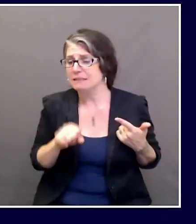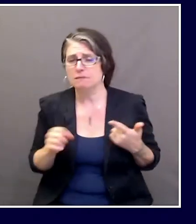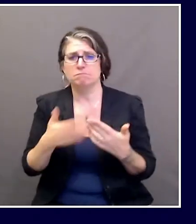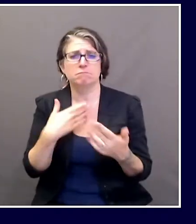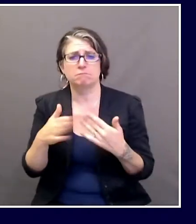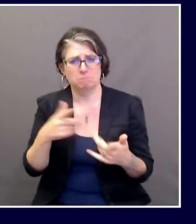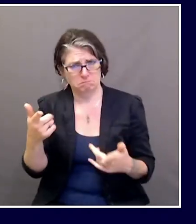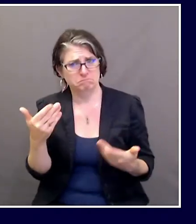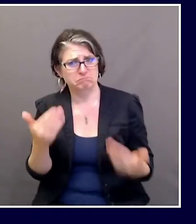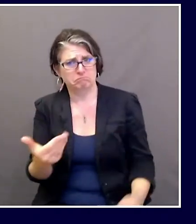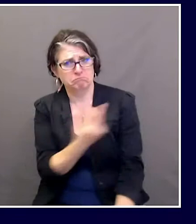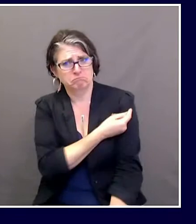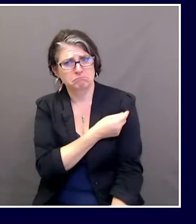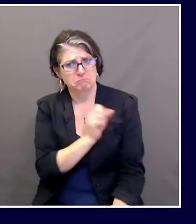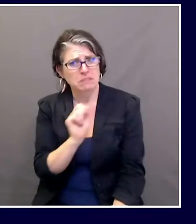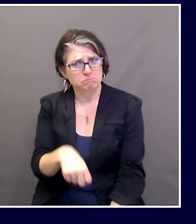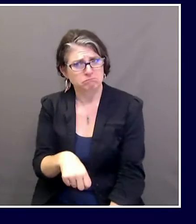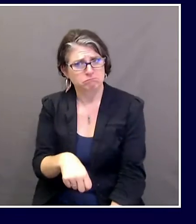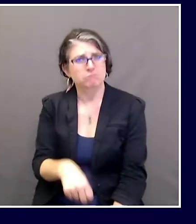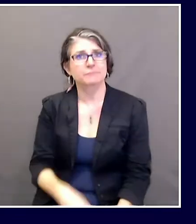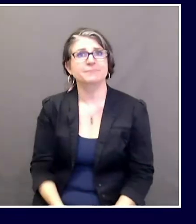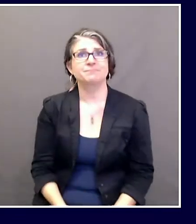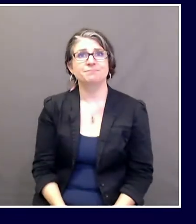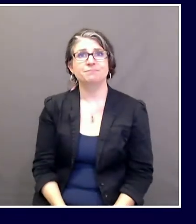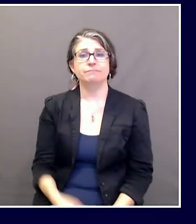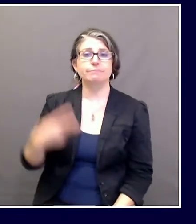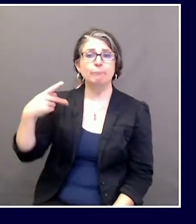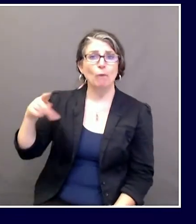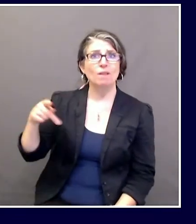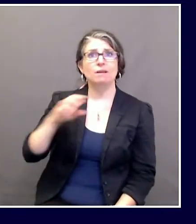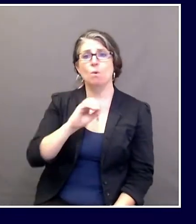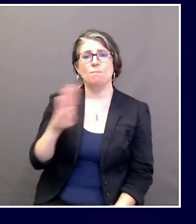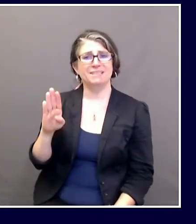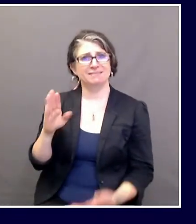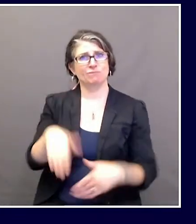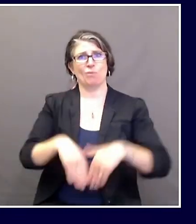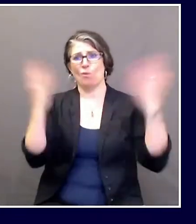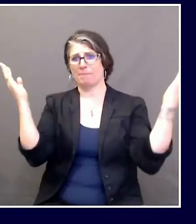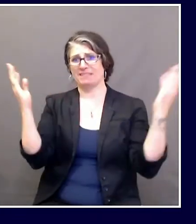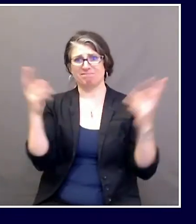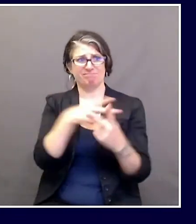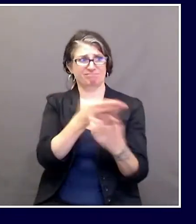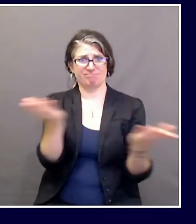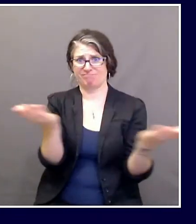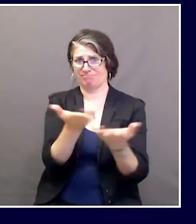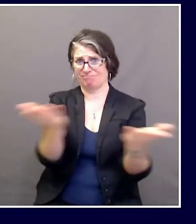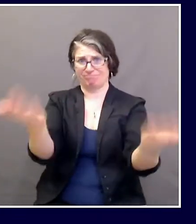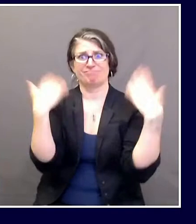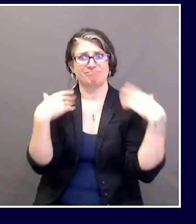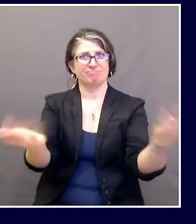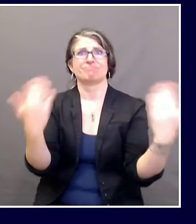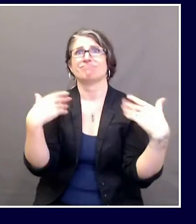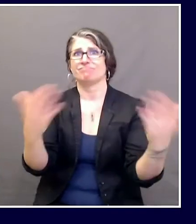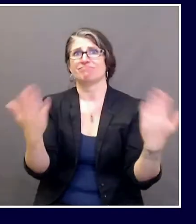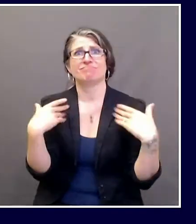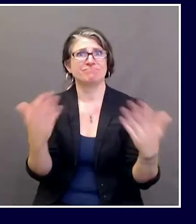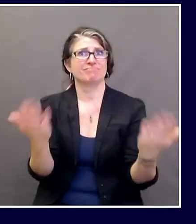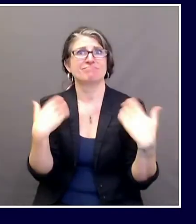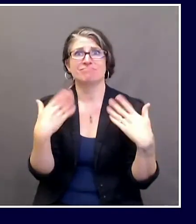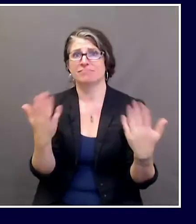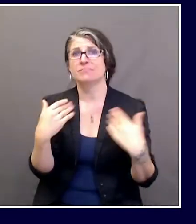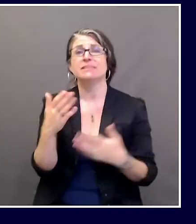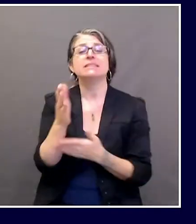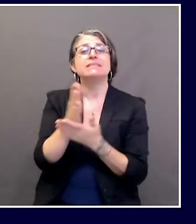of Portland, but also Old Orchard Beach now, keeping an eye out for the Mainers who are here seasonally, working in the hospitality